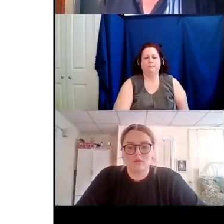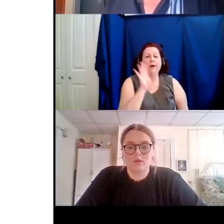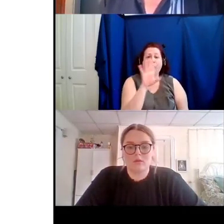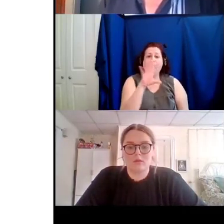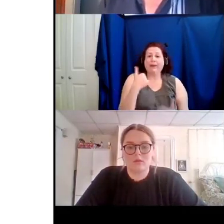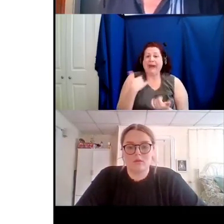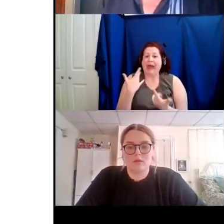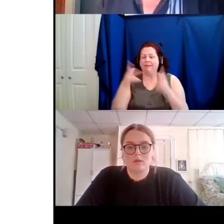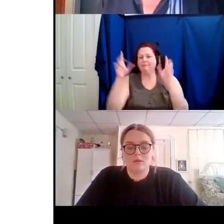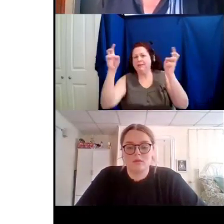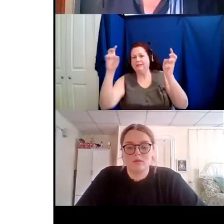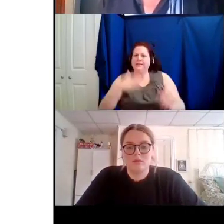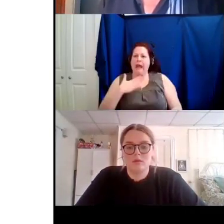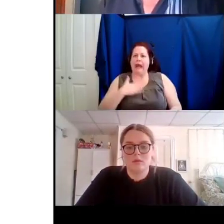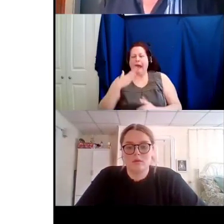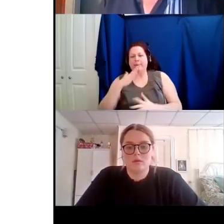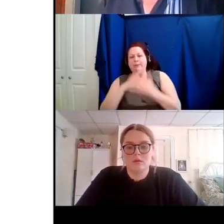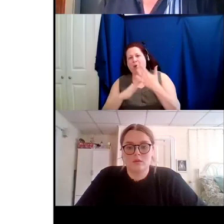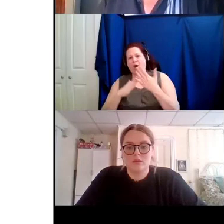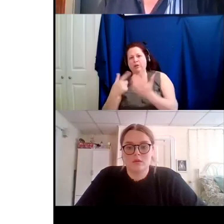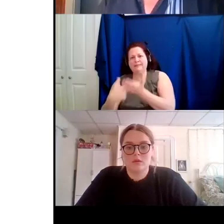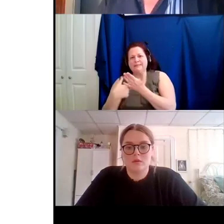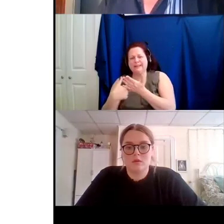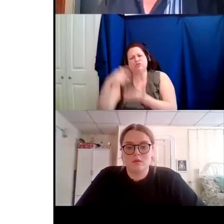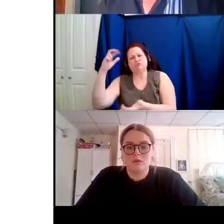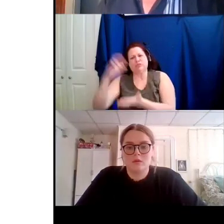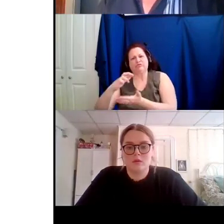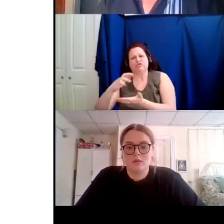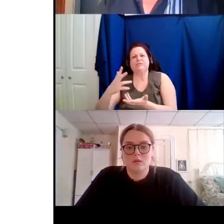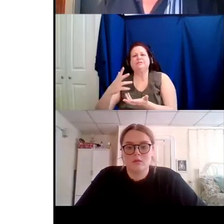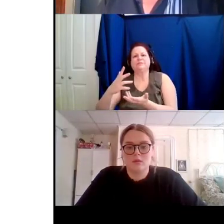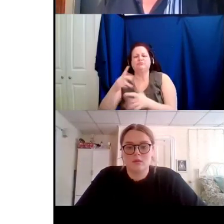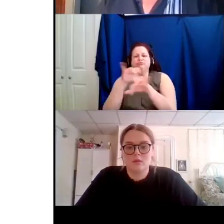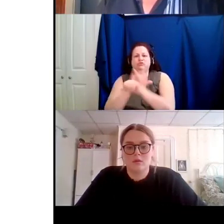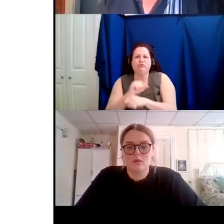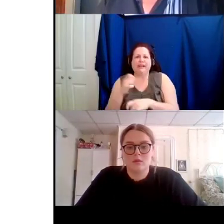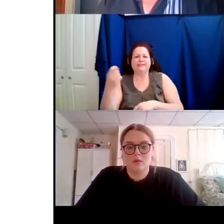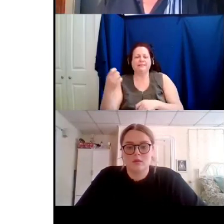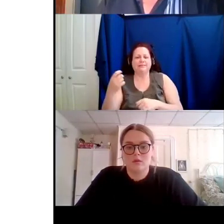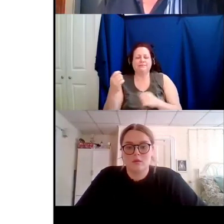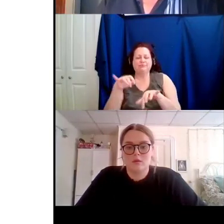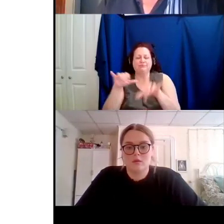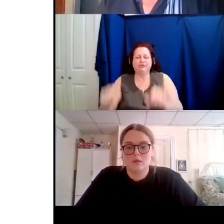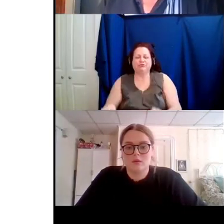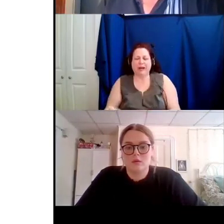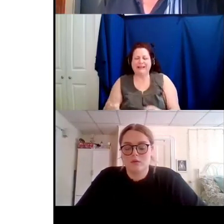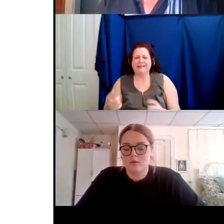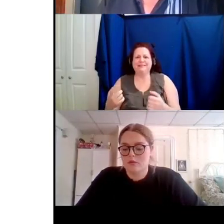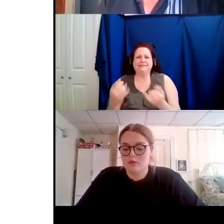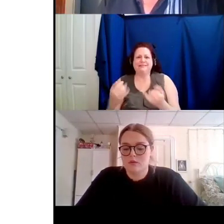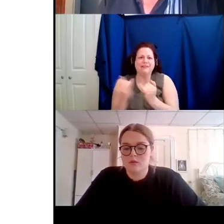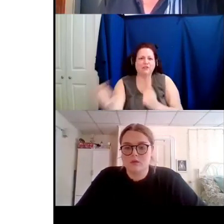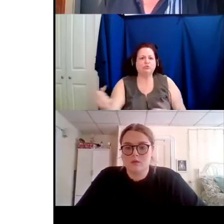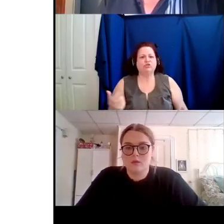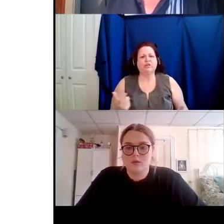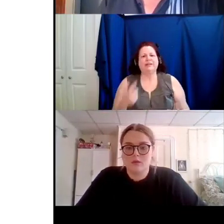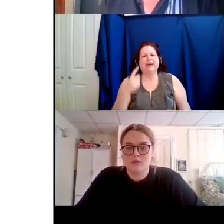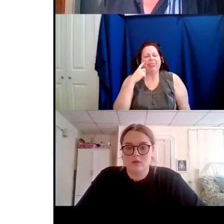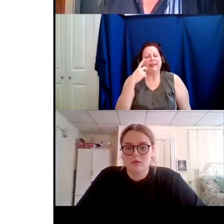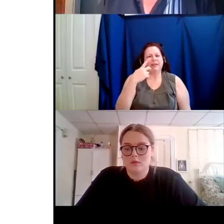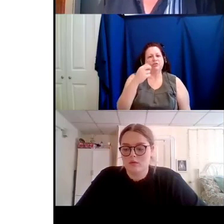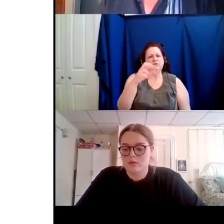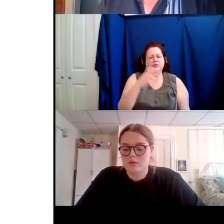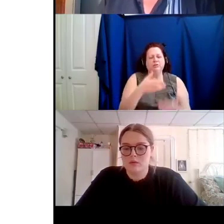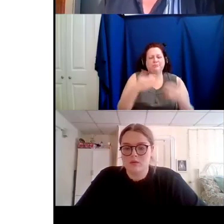discussion. When we talk about the reduction of restraint and seclusion. I think that human rights officers, peers, and I think that persons who